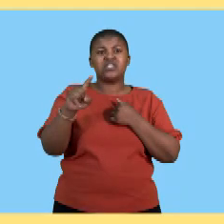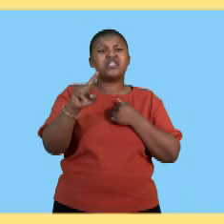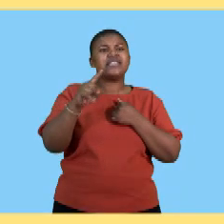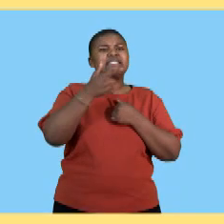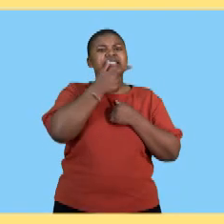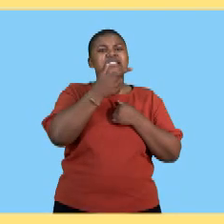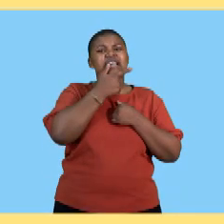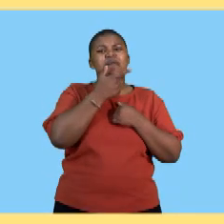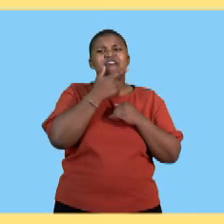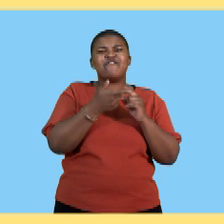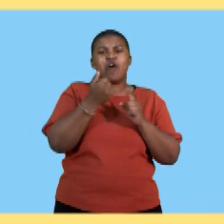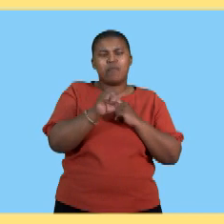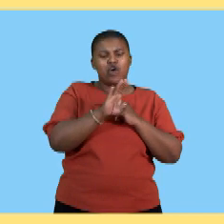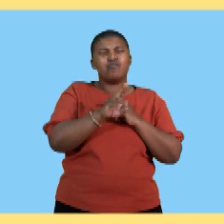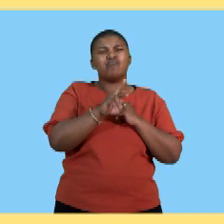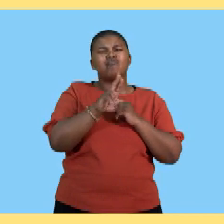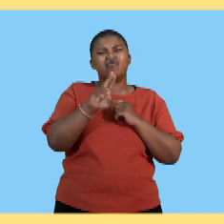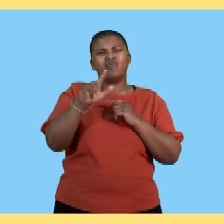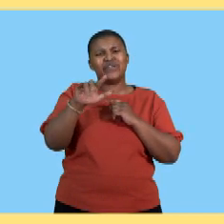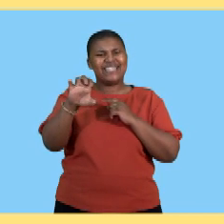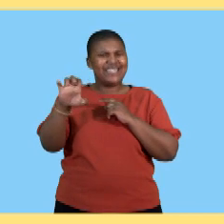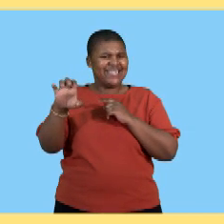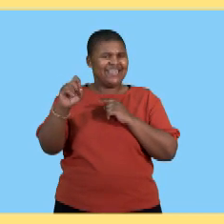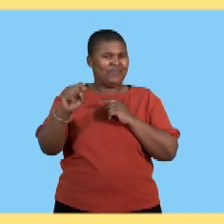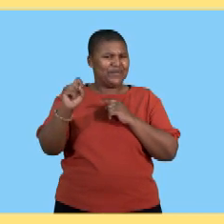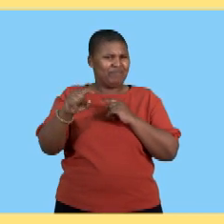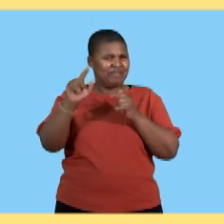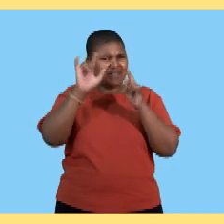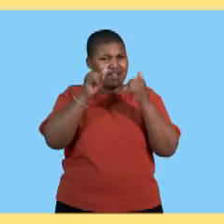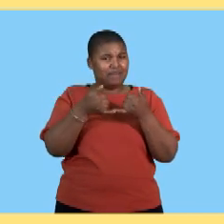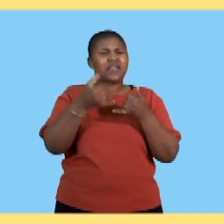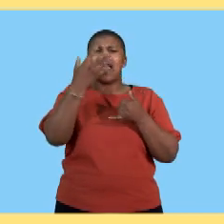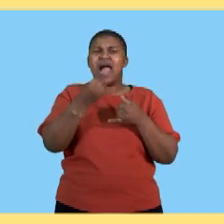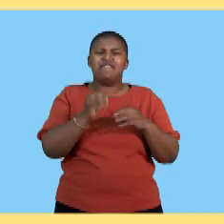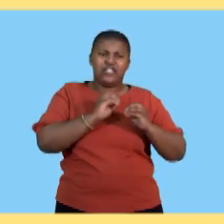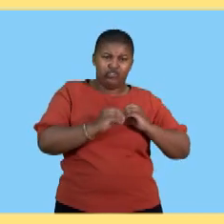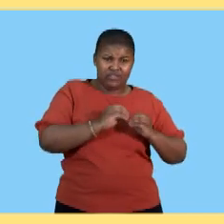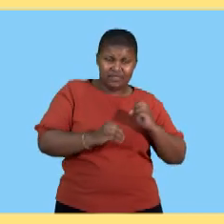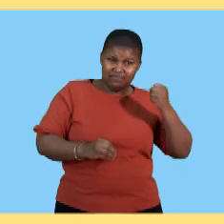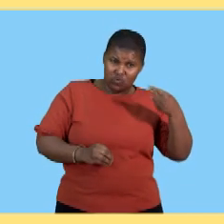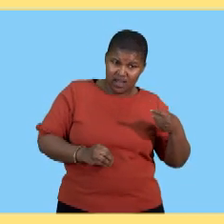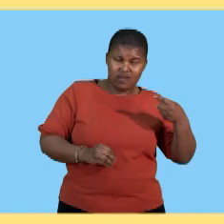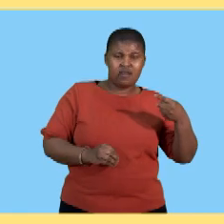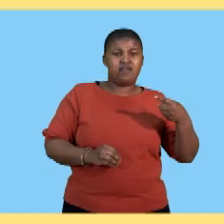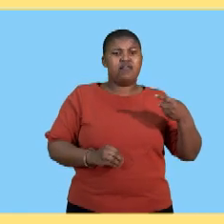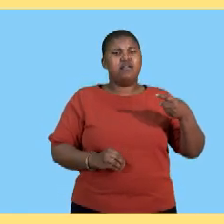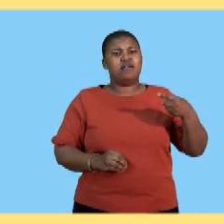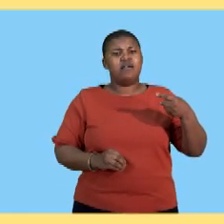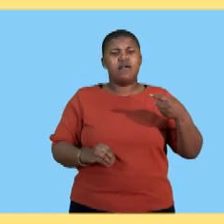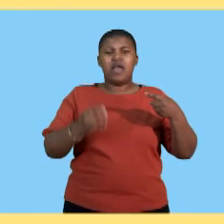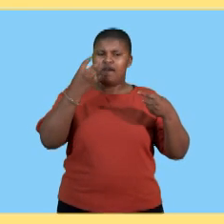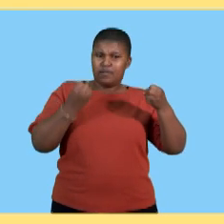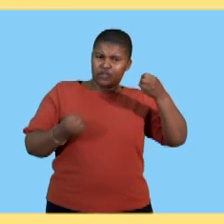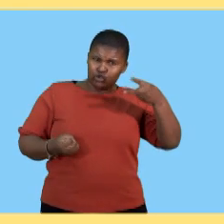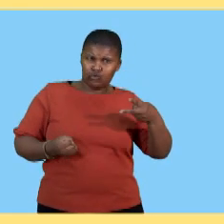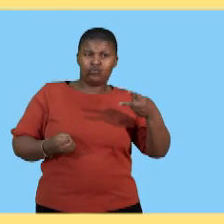account section as well as our nominal accounts section. And then we have adjustments, which is adjustment number 1. And then